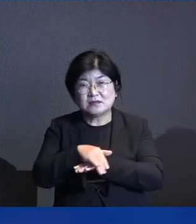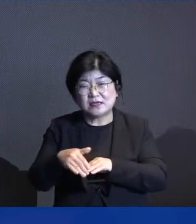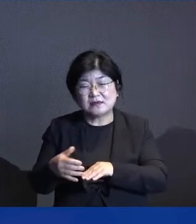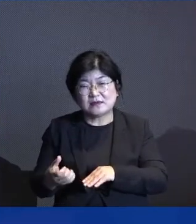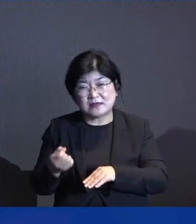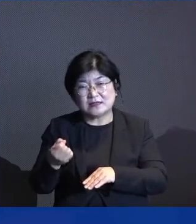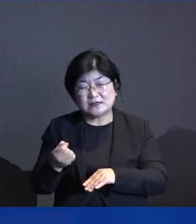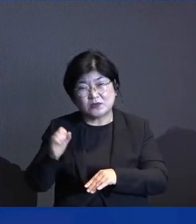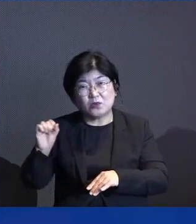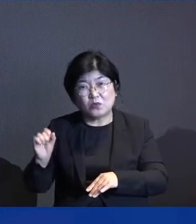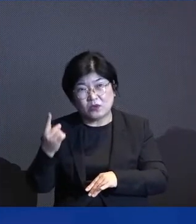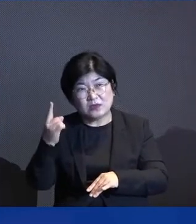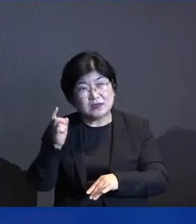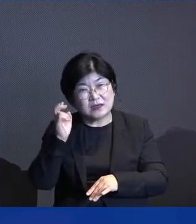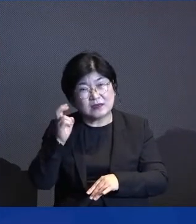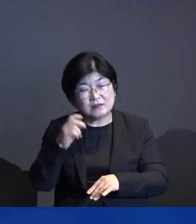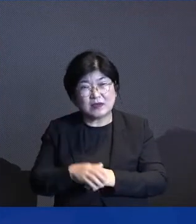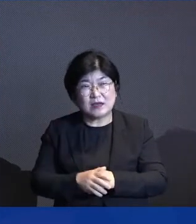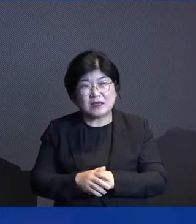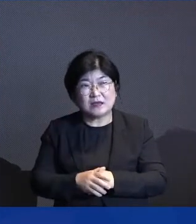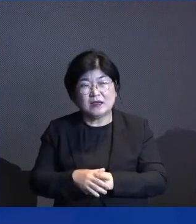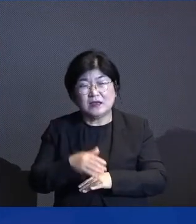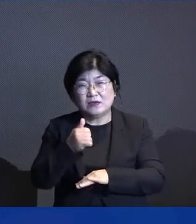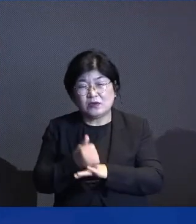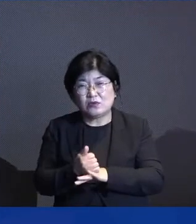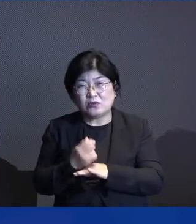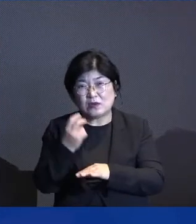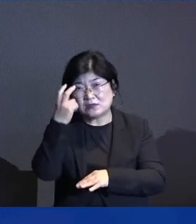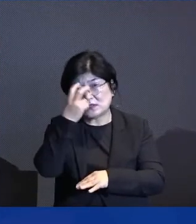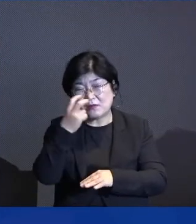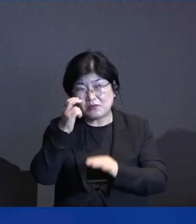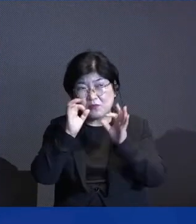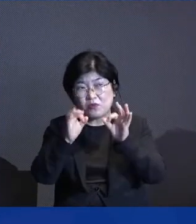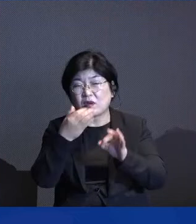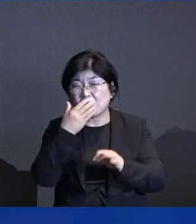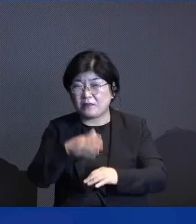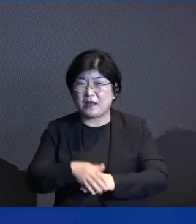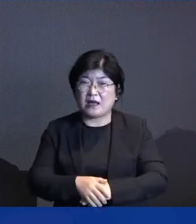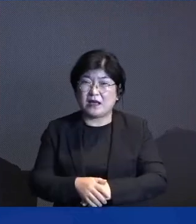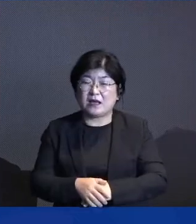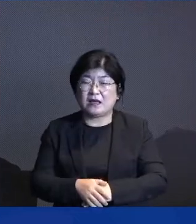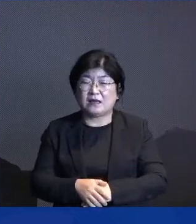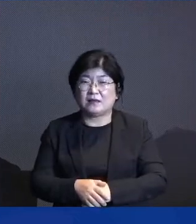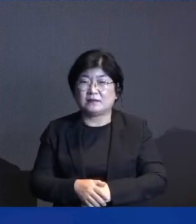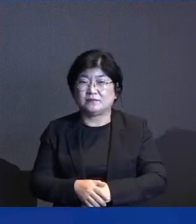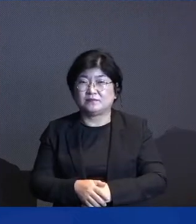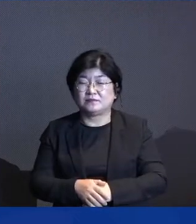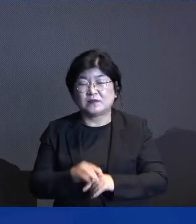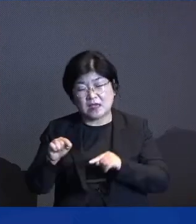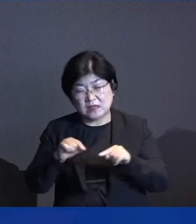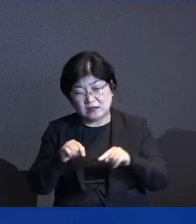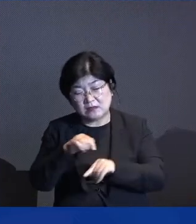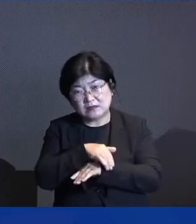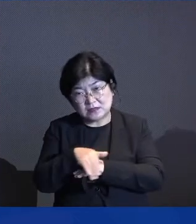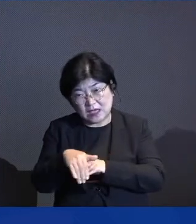keep doing that, and also make sure that we have strategies